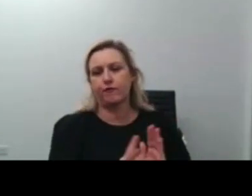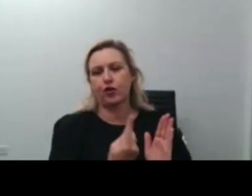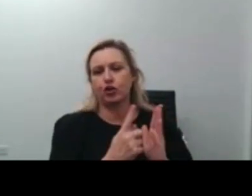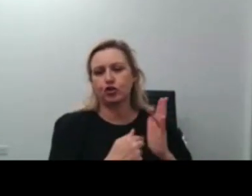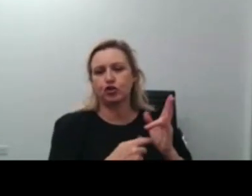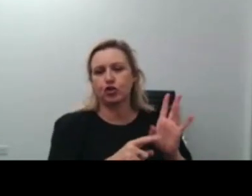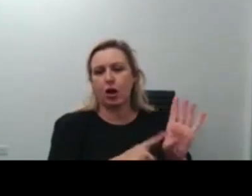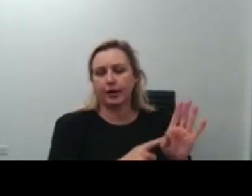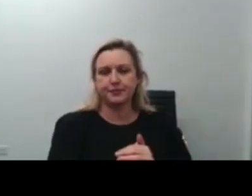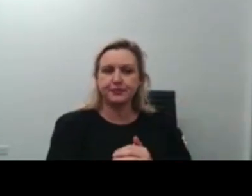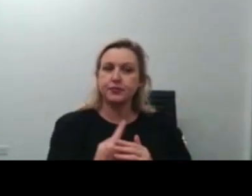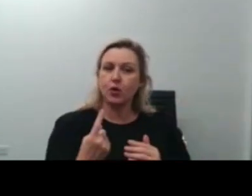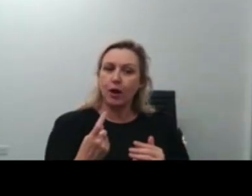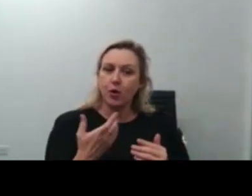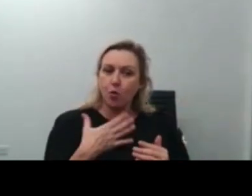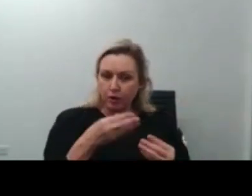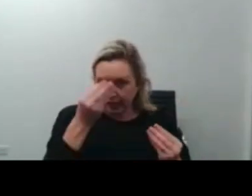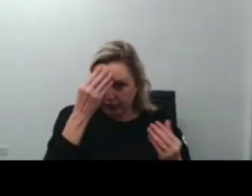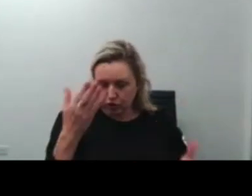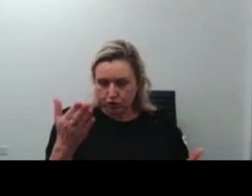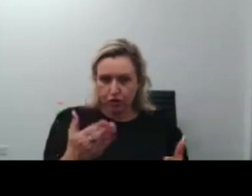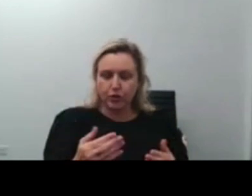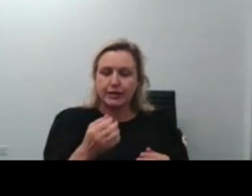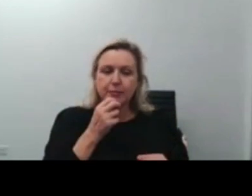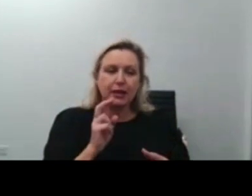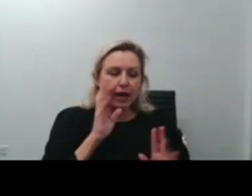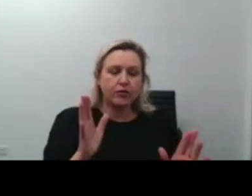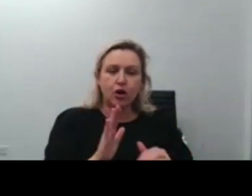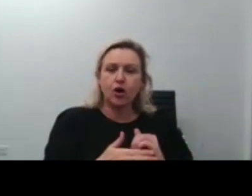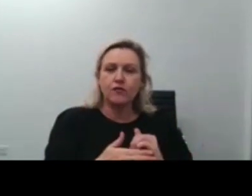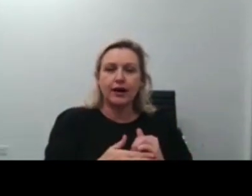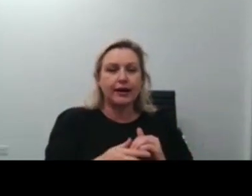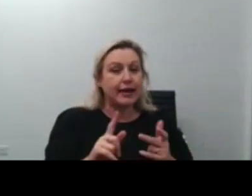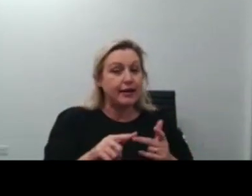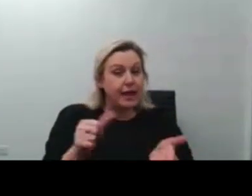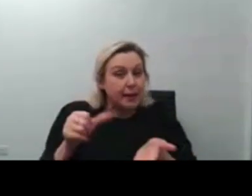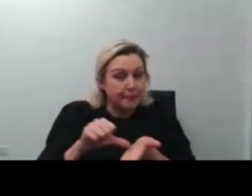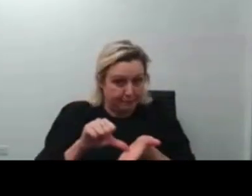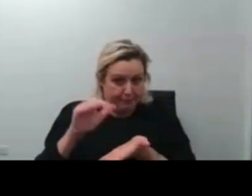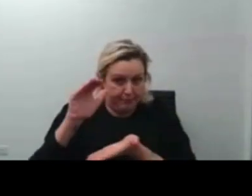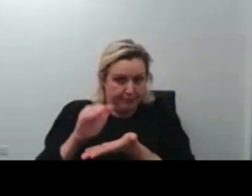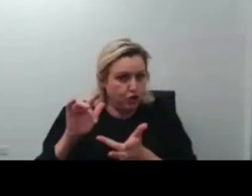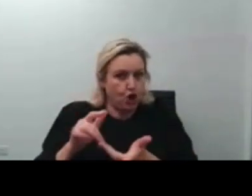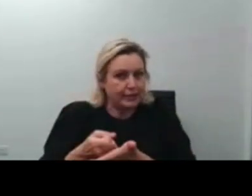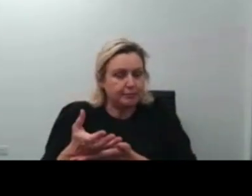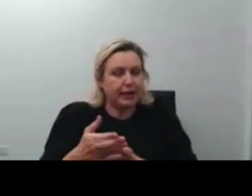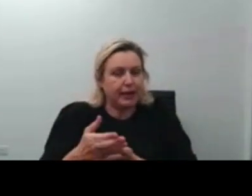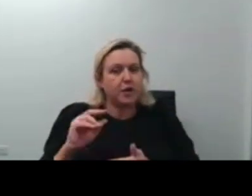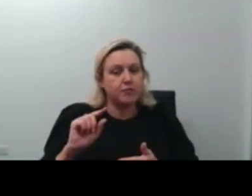I just wanted to make clear for providers is a bit of clarity that any unspent funds as at 30 June